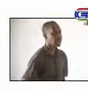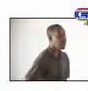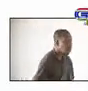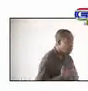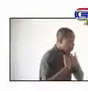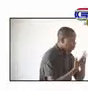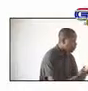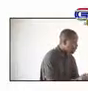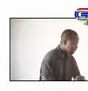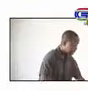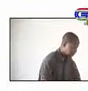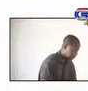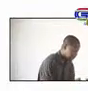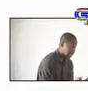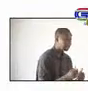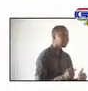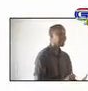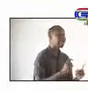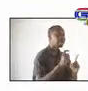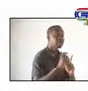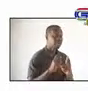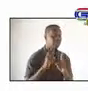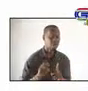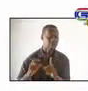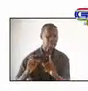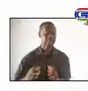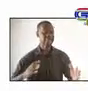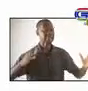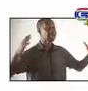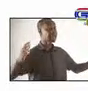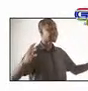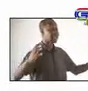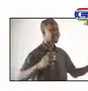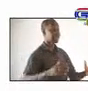provided the beginning of every word is capital,